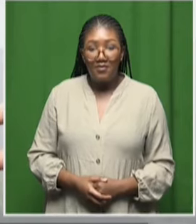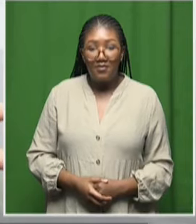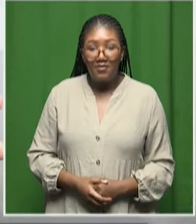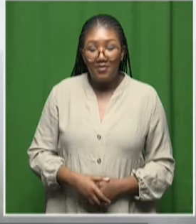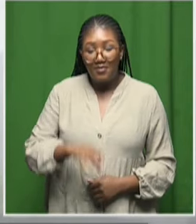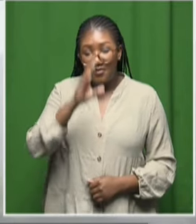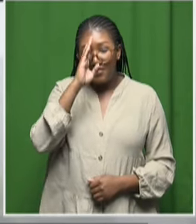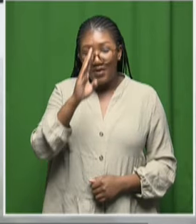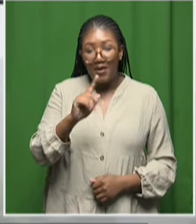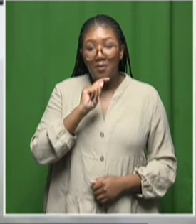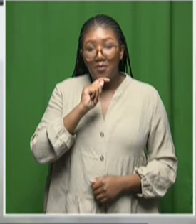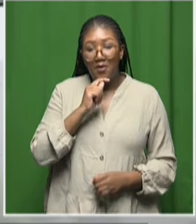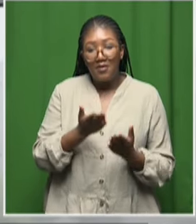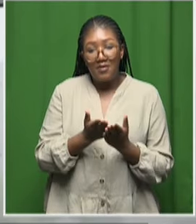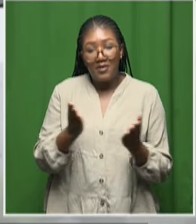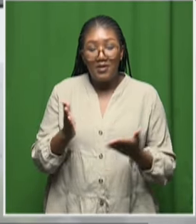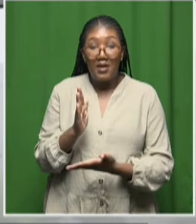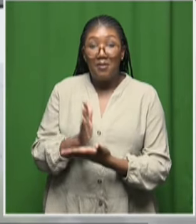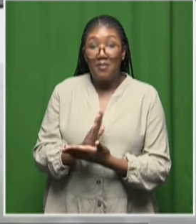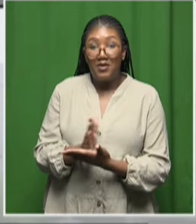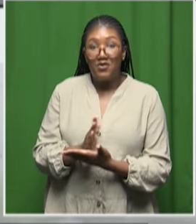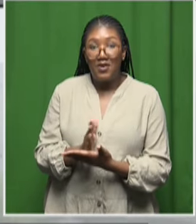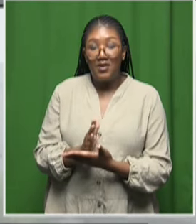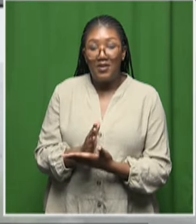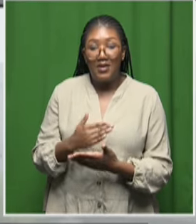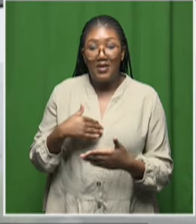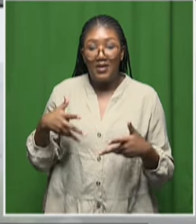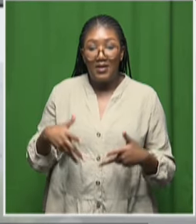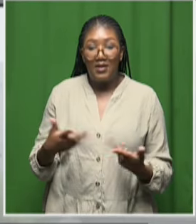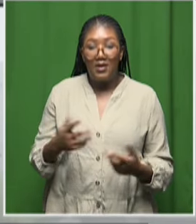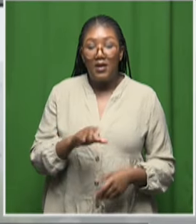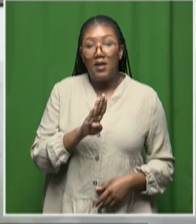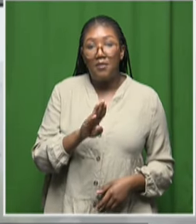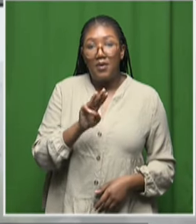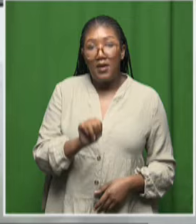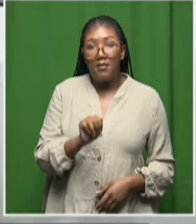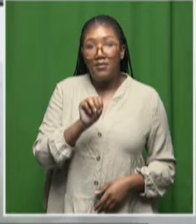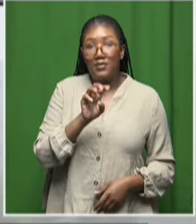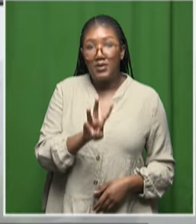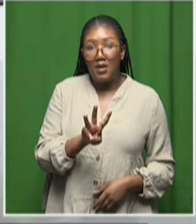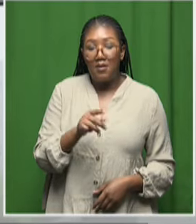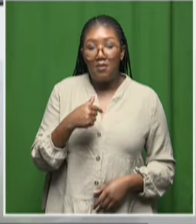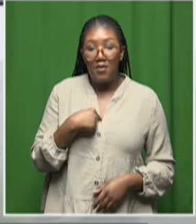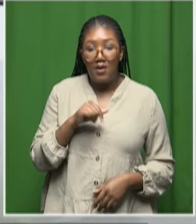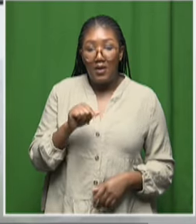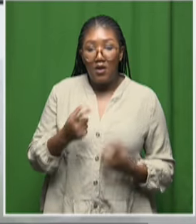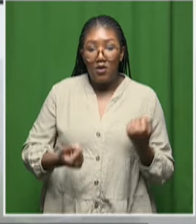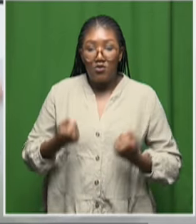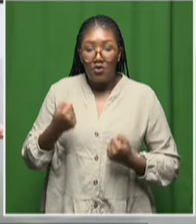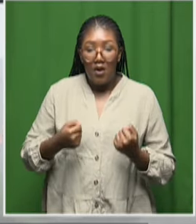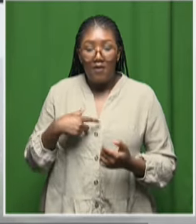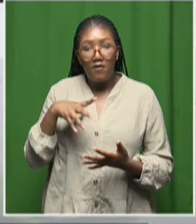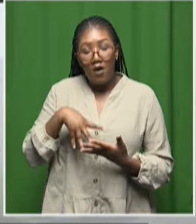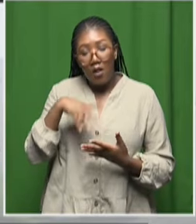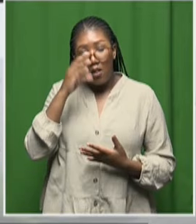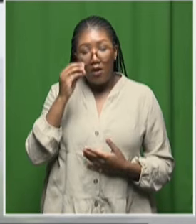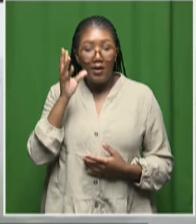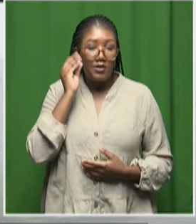Hello and welcome to Midrand out in Johannesburg. Today we are out at the BMW X Drive Park to find out more about the